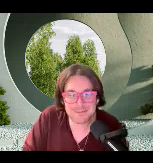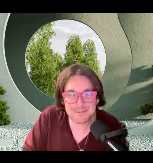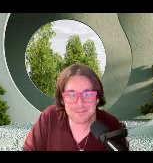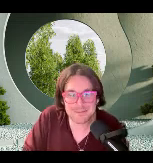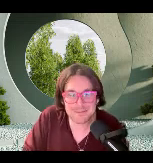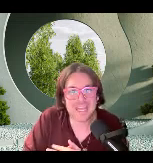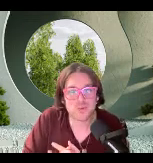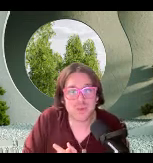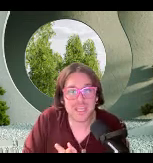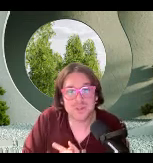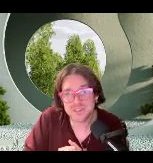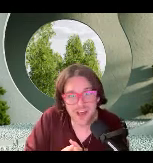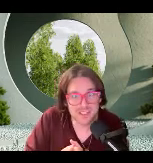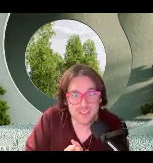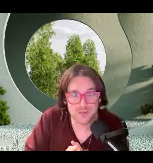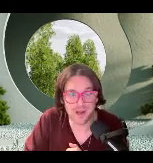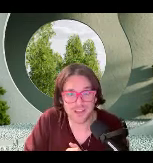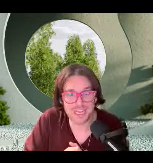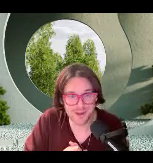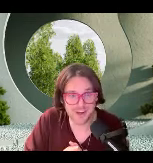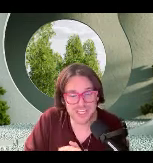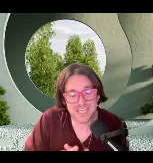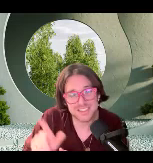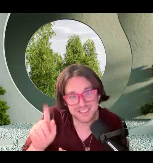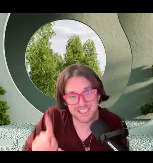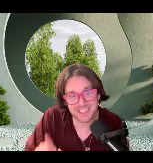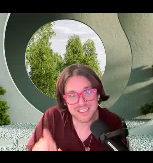things accessible, and we will talk to